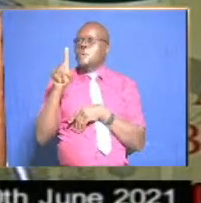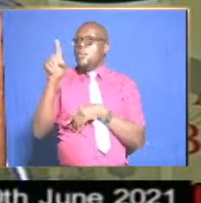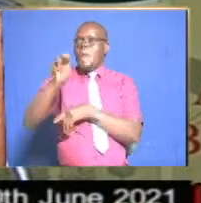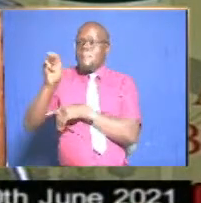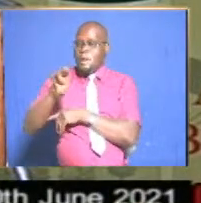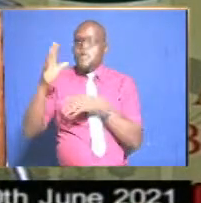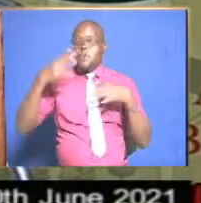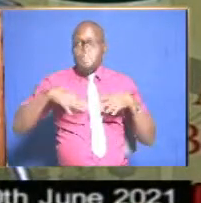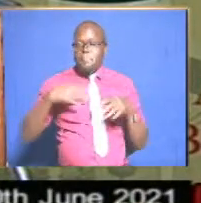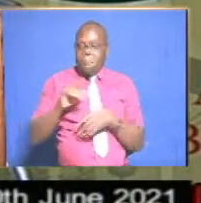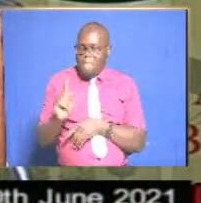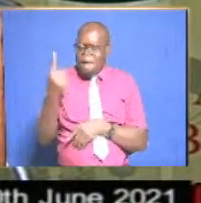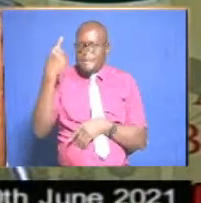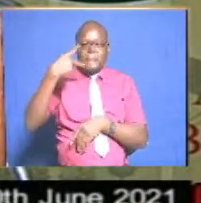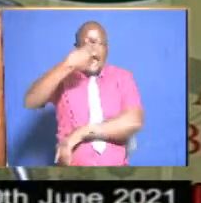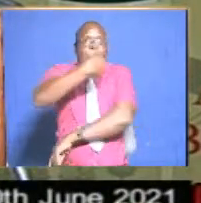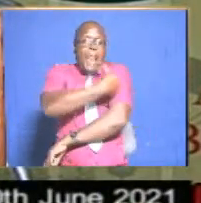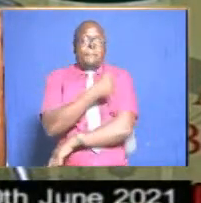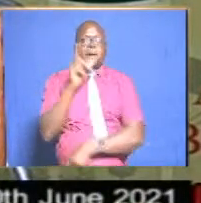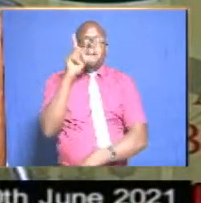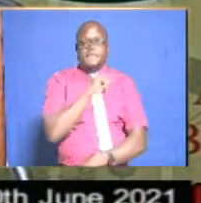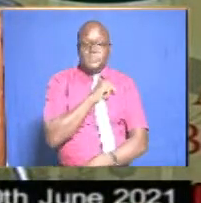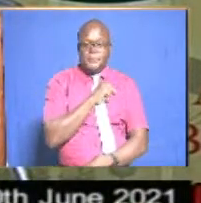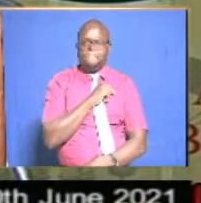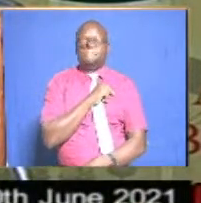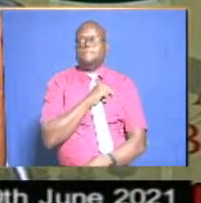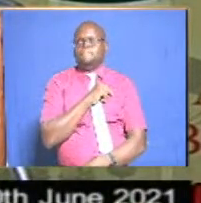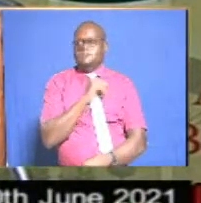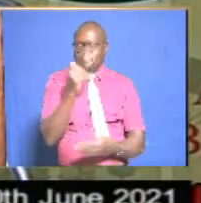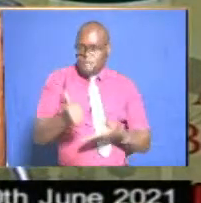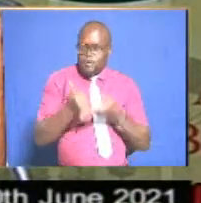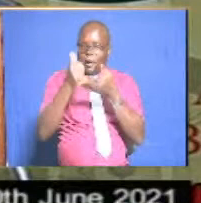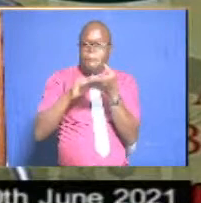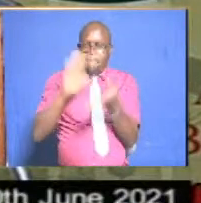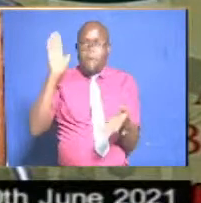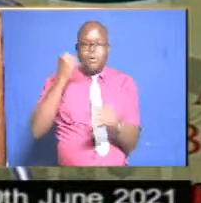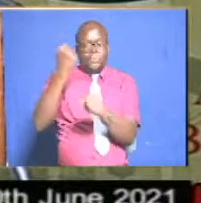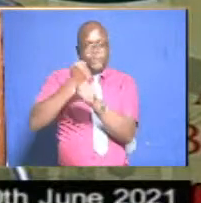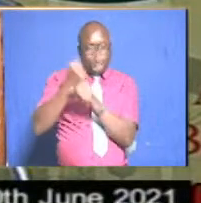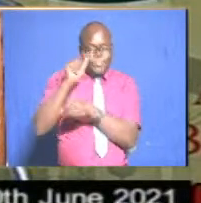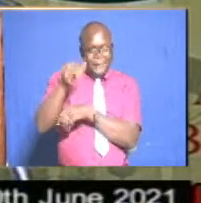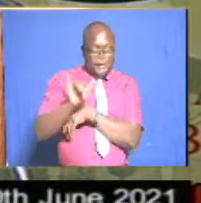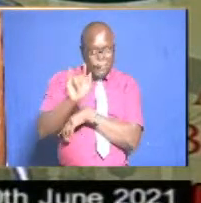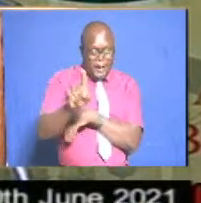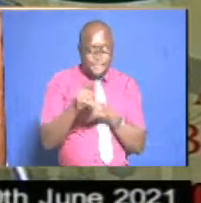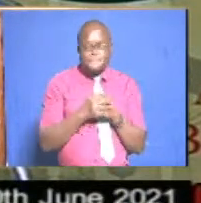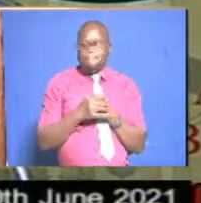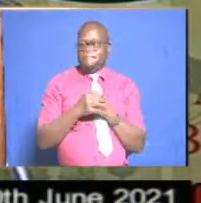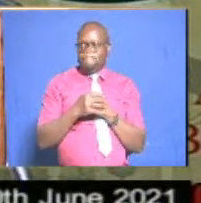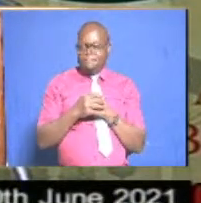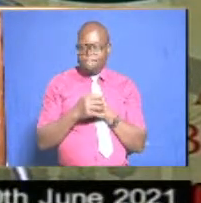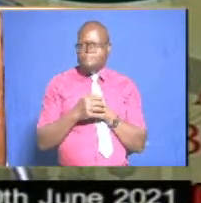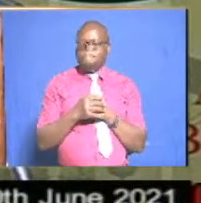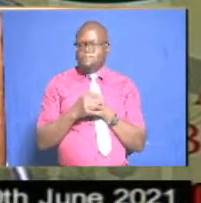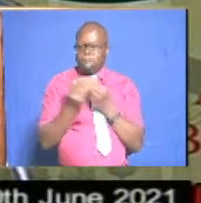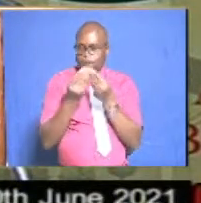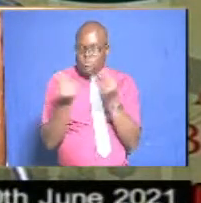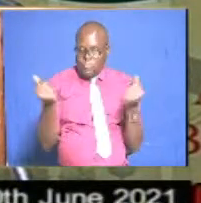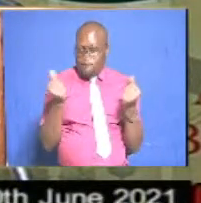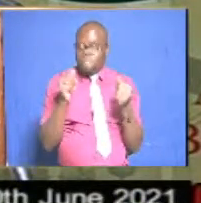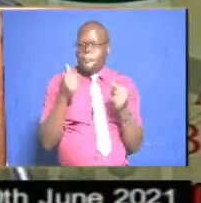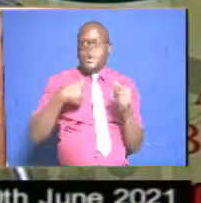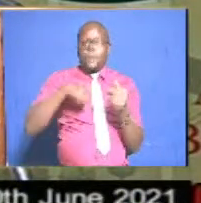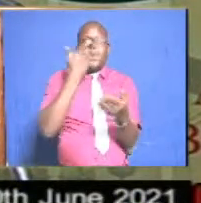first vaccine dose. In order to facilitate further rollout of vaccines to create herd immunity, we